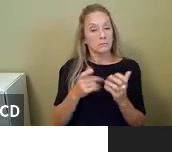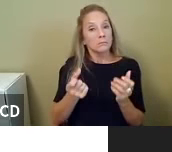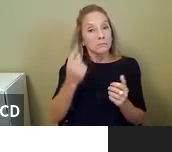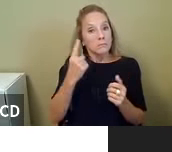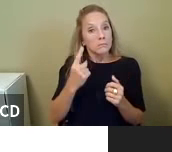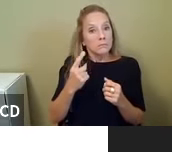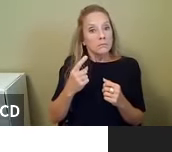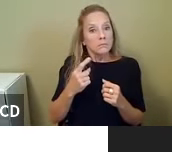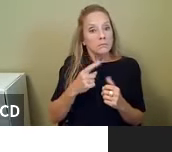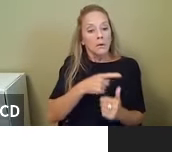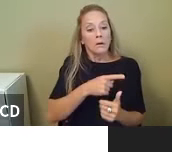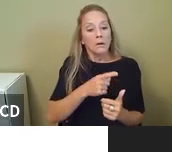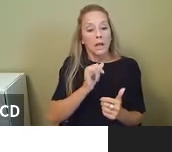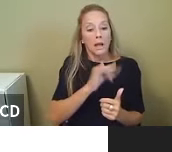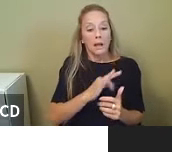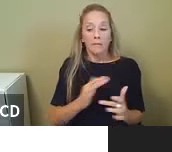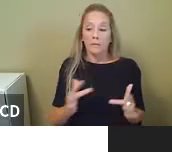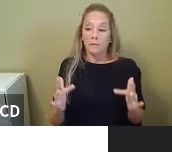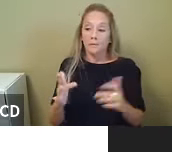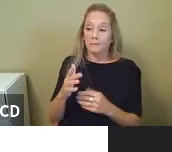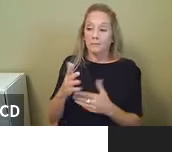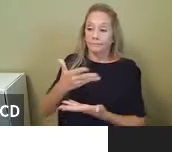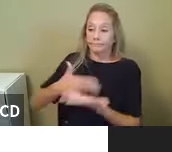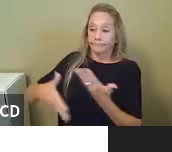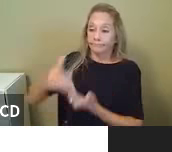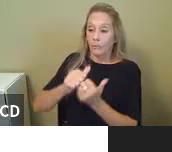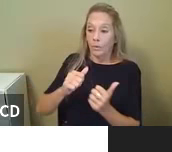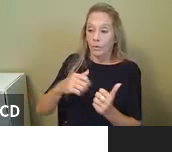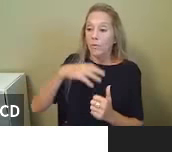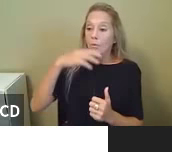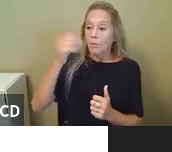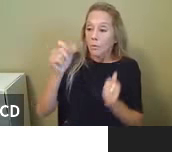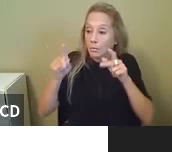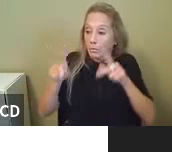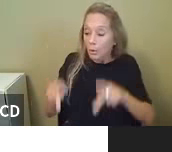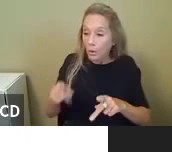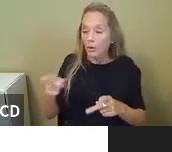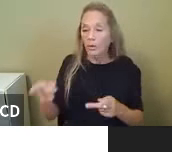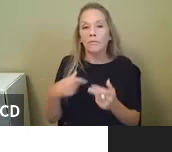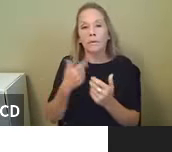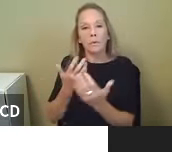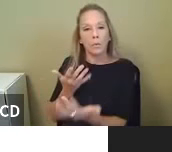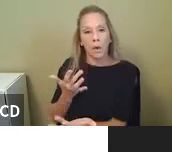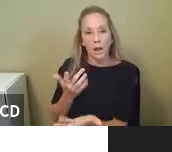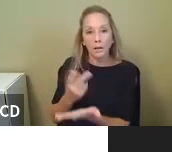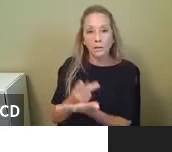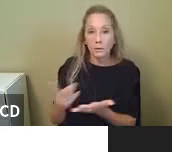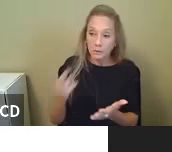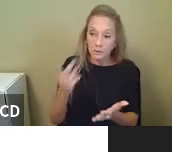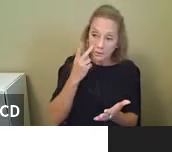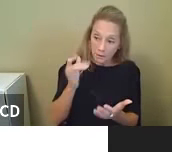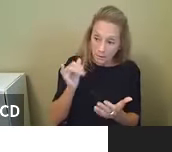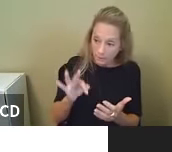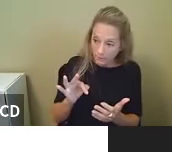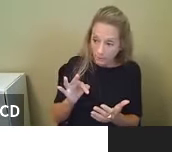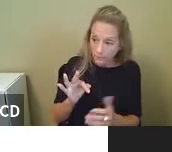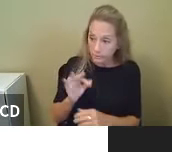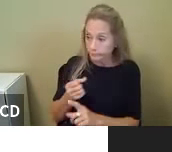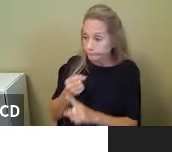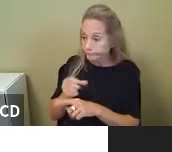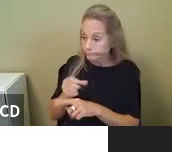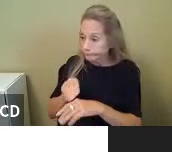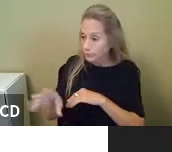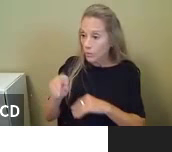a contact to an older person. They have to get sick, and then it has to play out 2 weeks before that would potentially translate into a